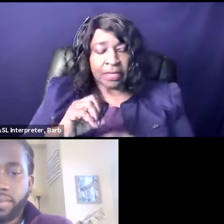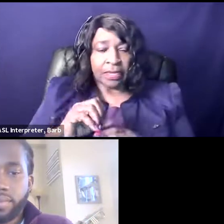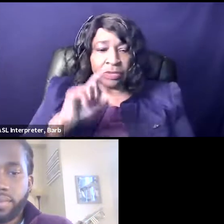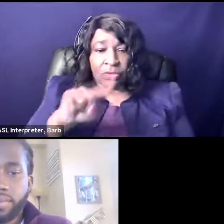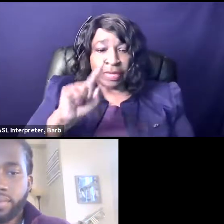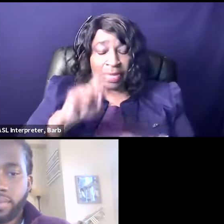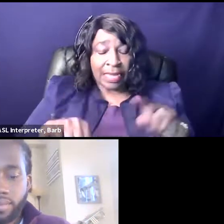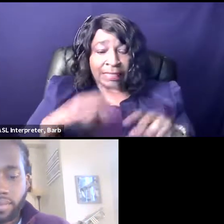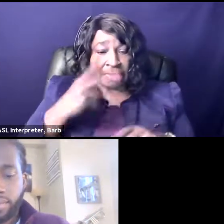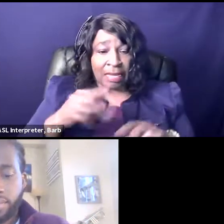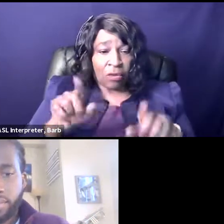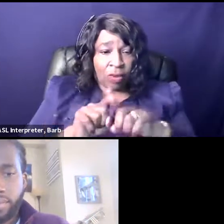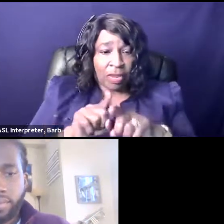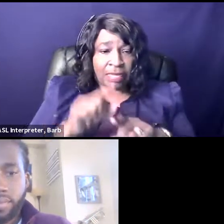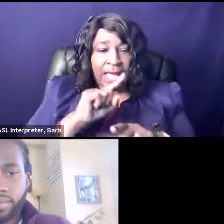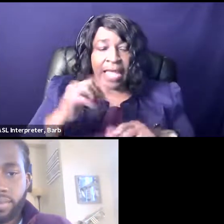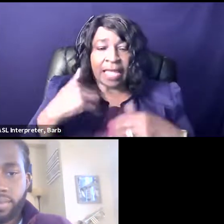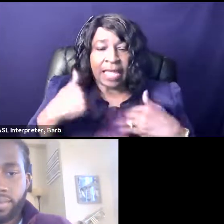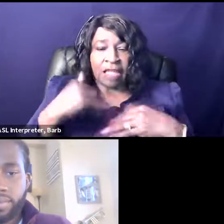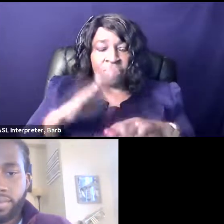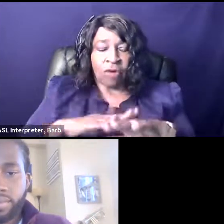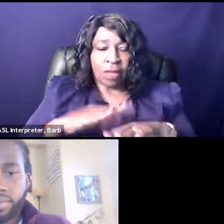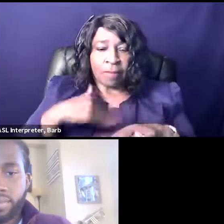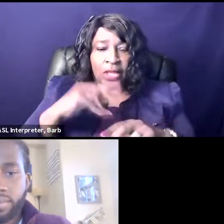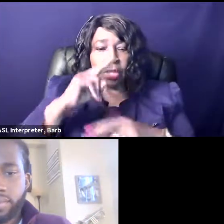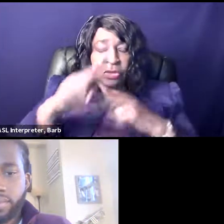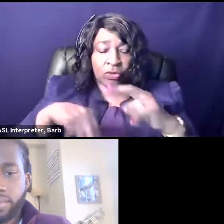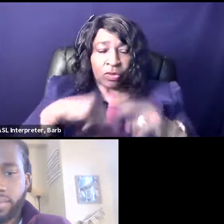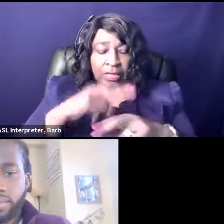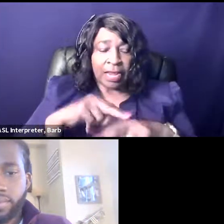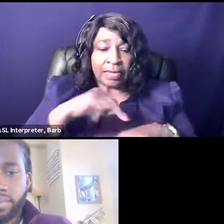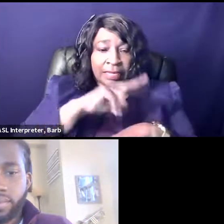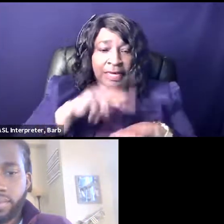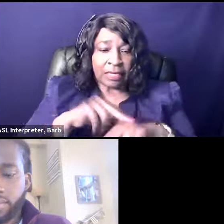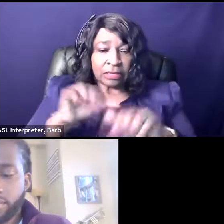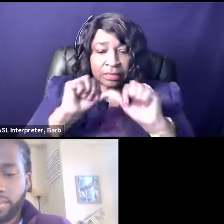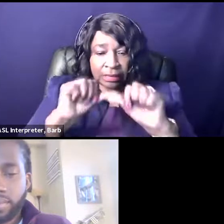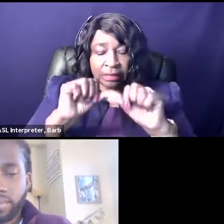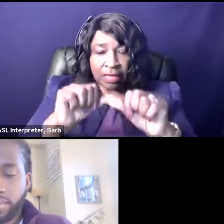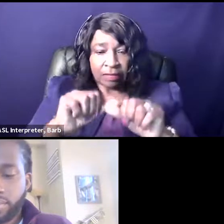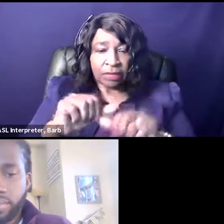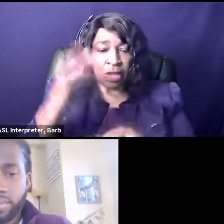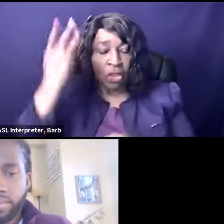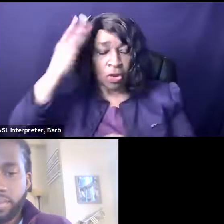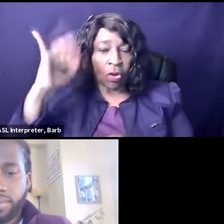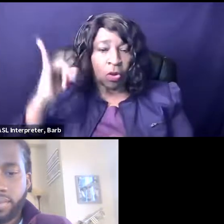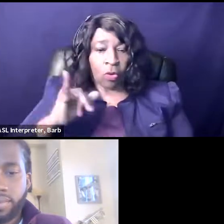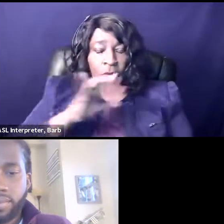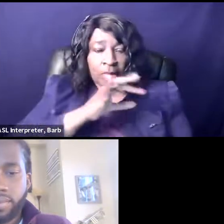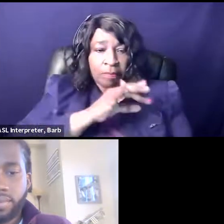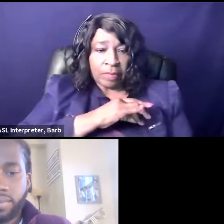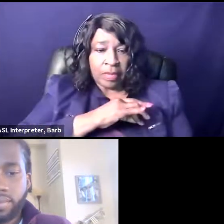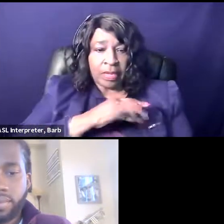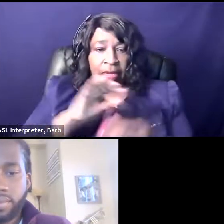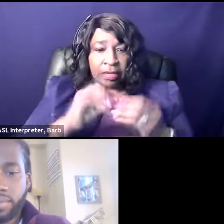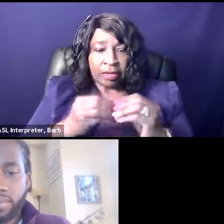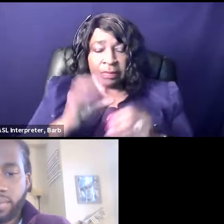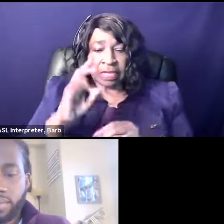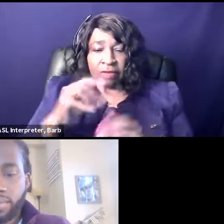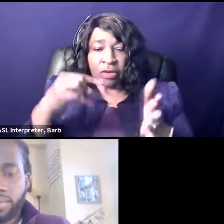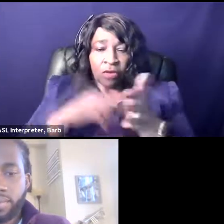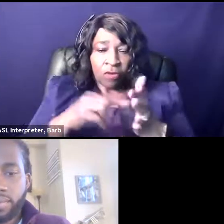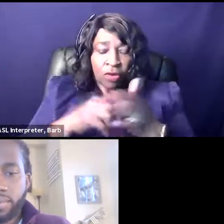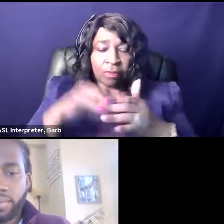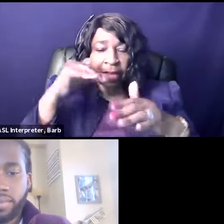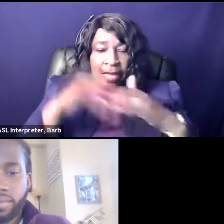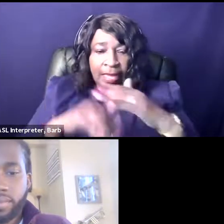on my United Nations Sustainable Development Goal pin for number 7, which is affordable access to